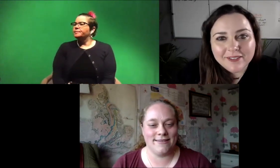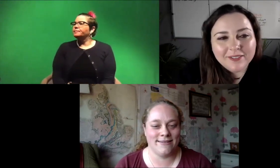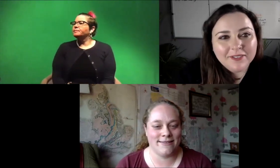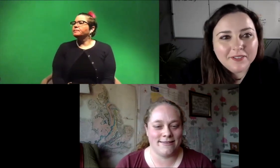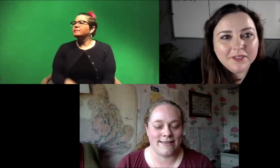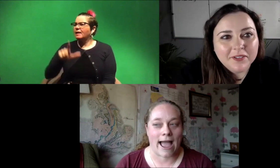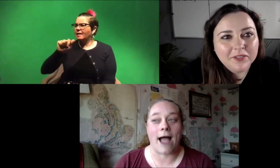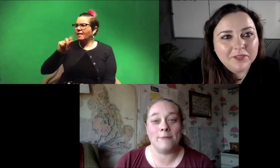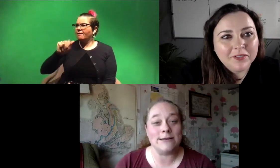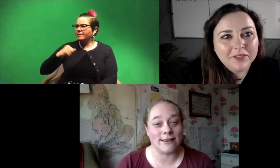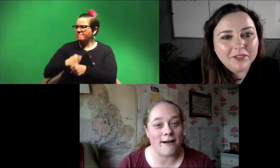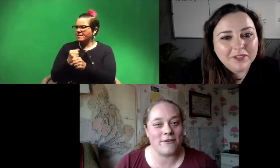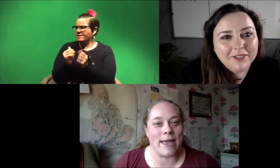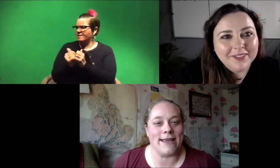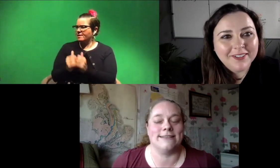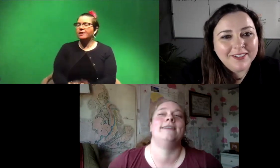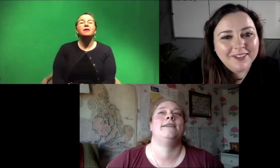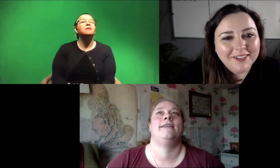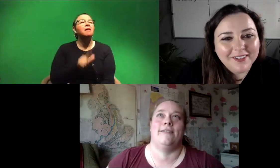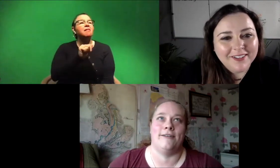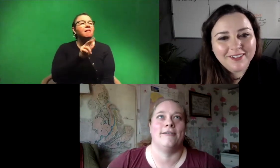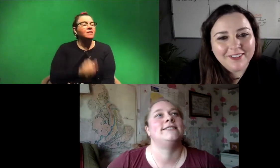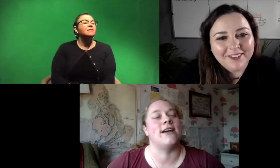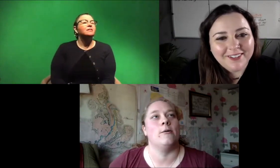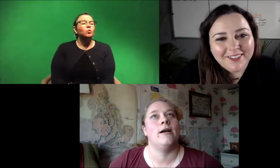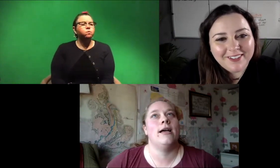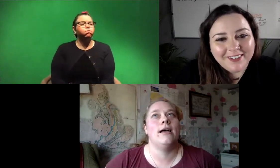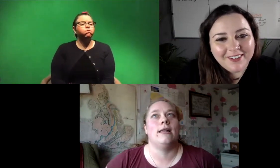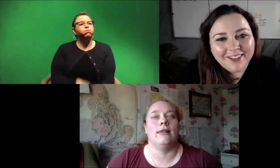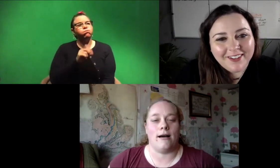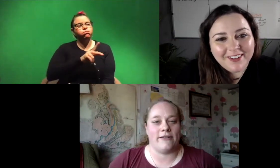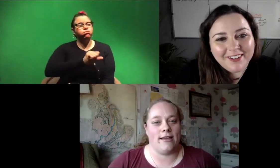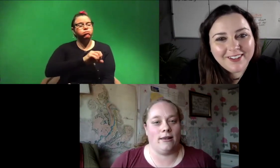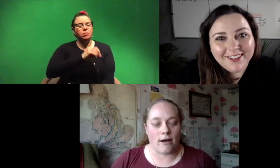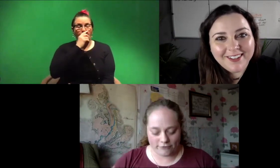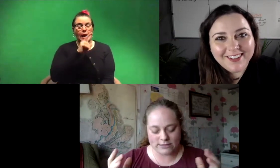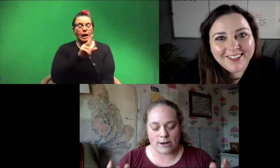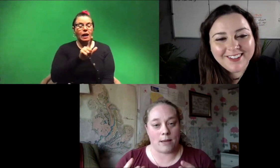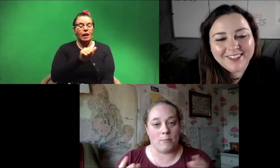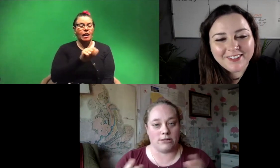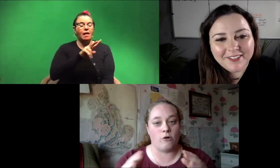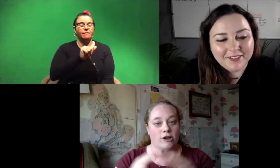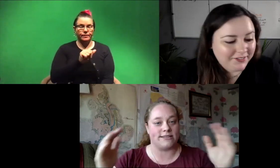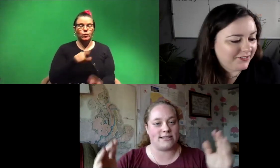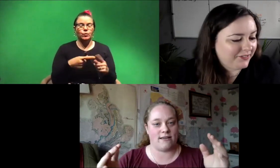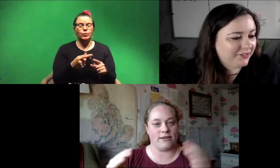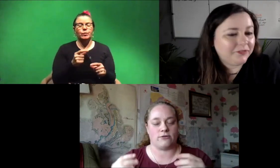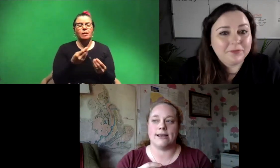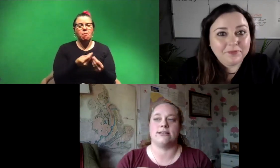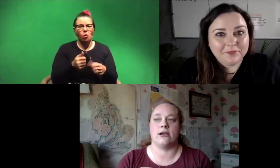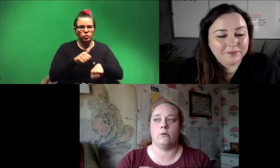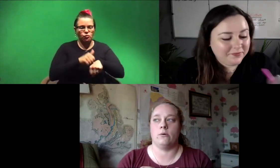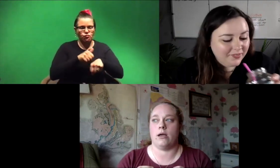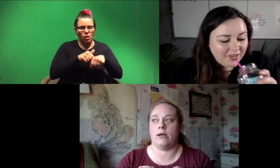made? How is lava made? Oh, so lava is when you get molten rock at the surface,